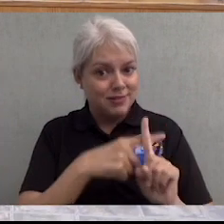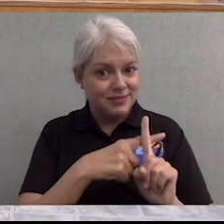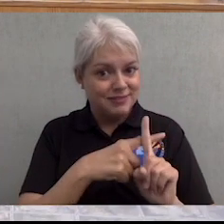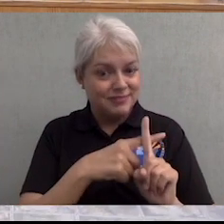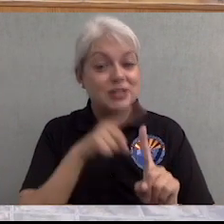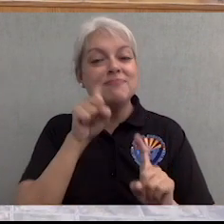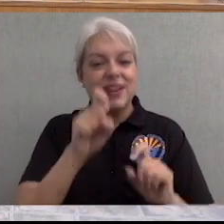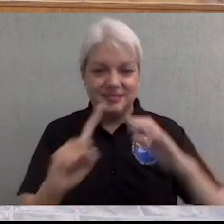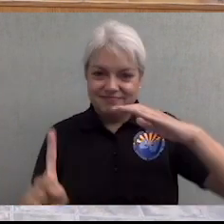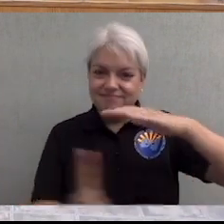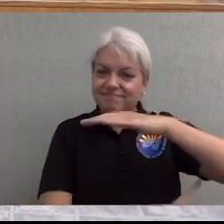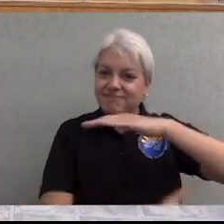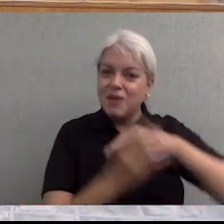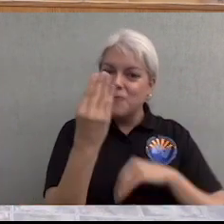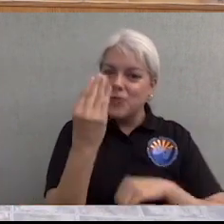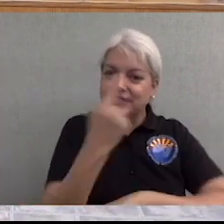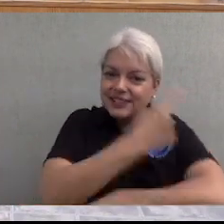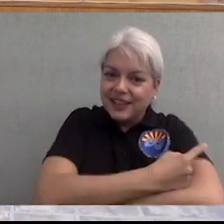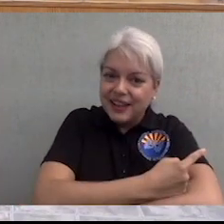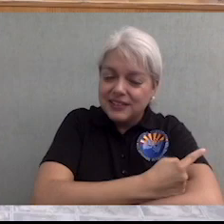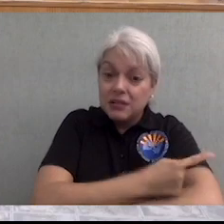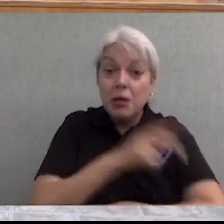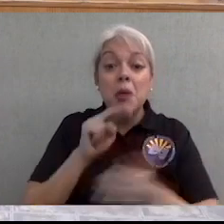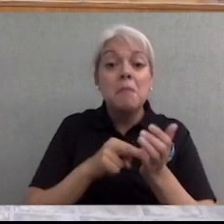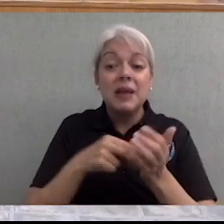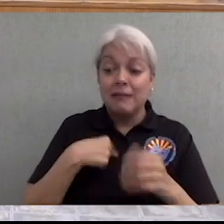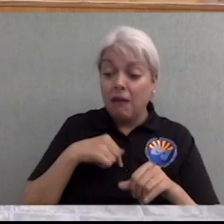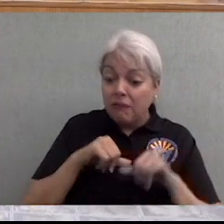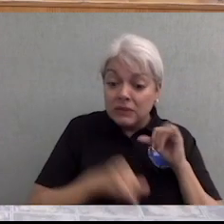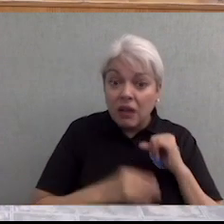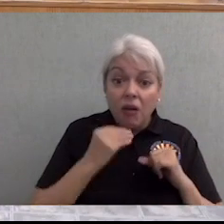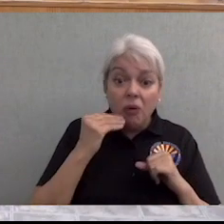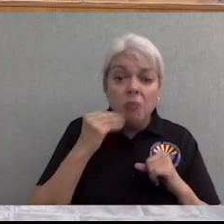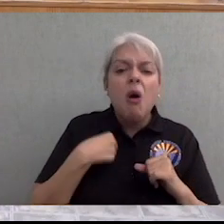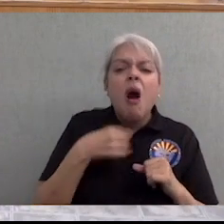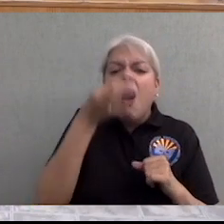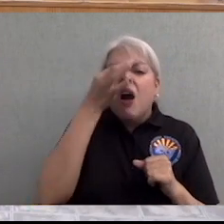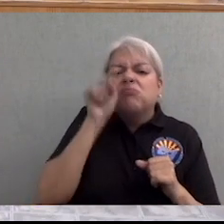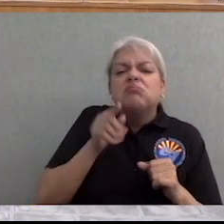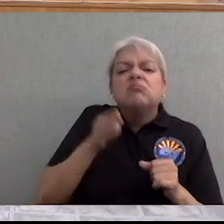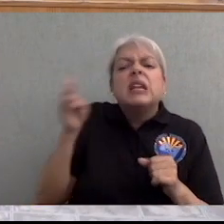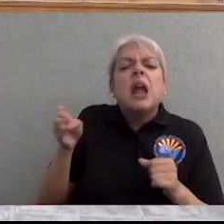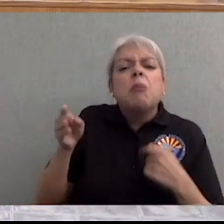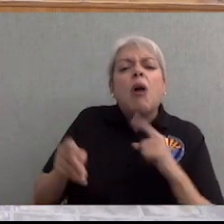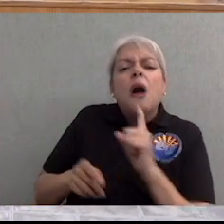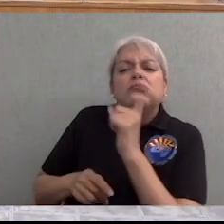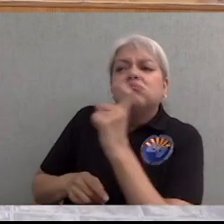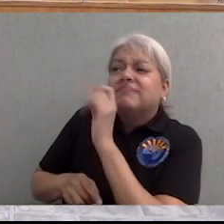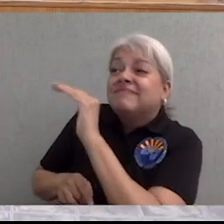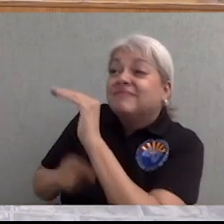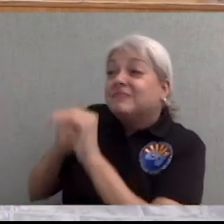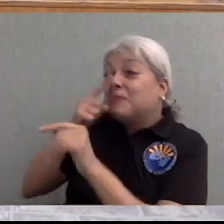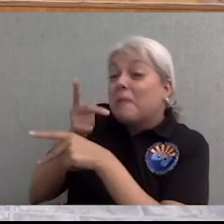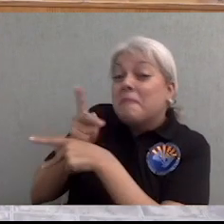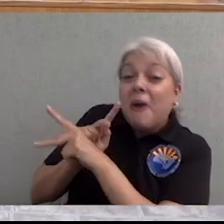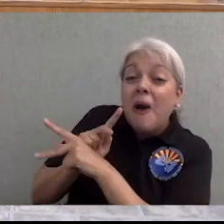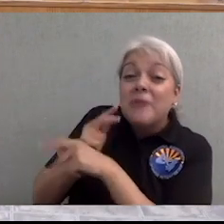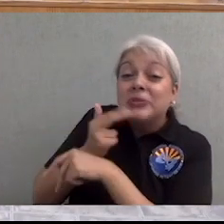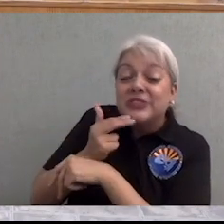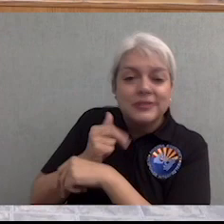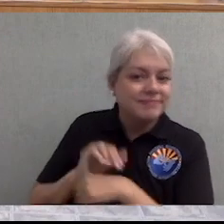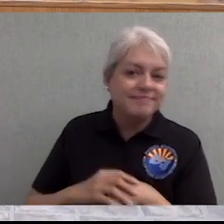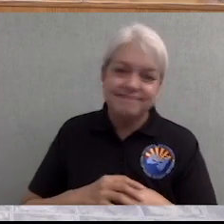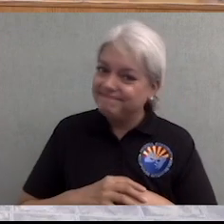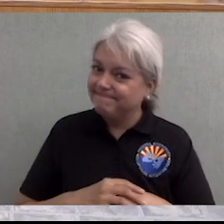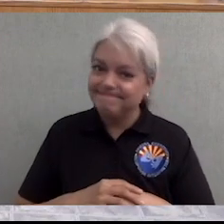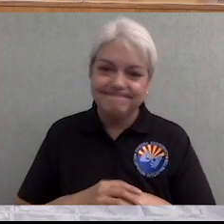even though you think, well, it's just, about not that far away. No, that means you stay home and you isolate. And we think some folks are just